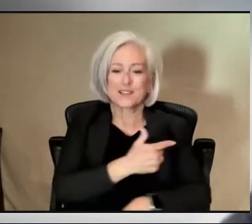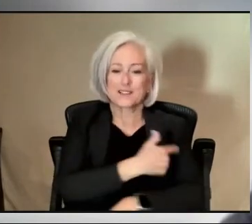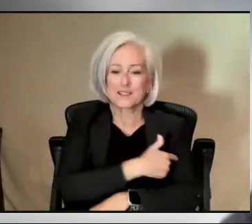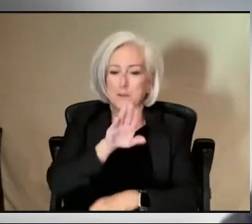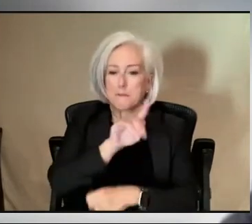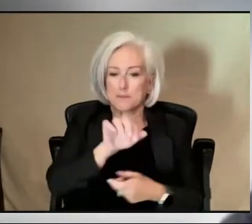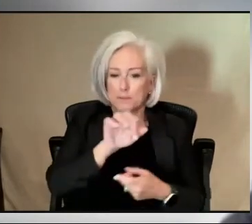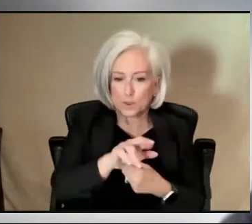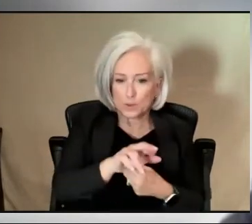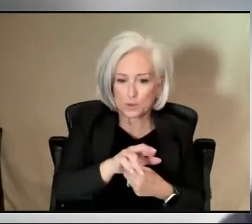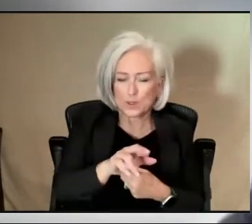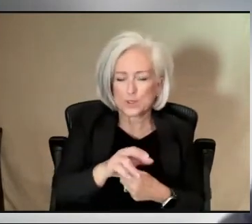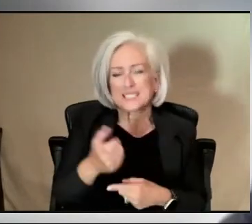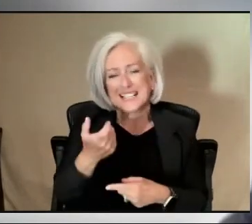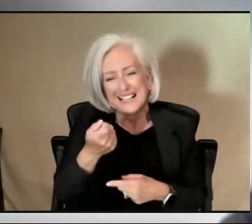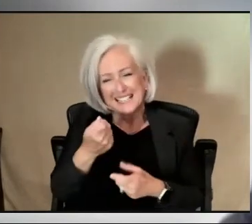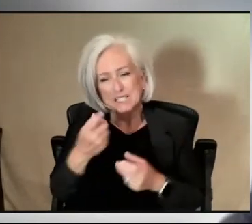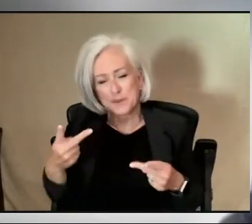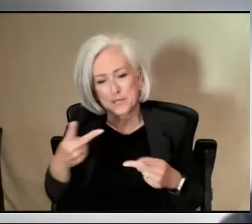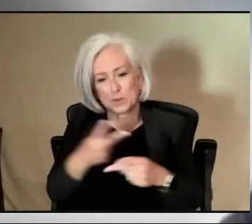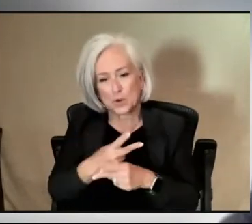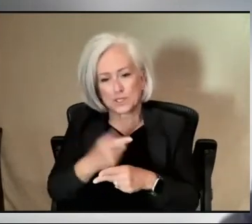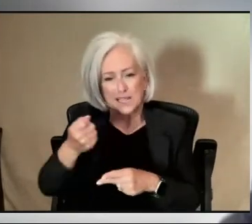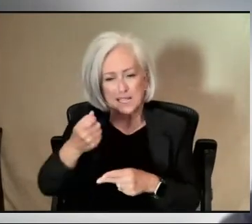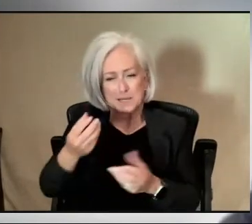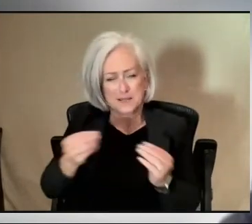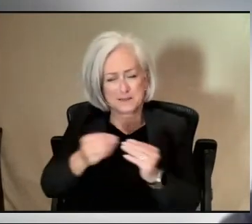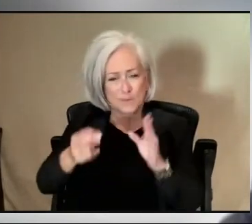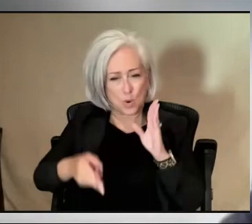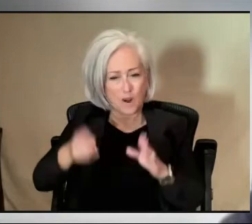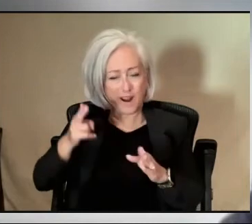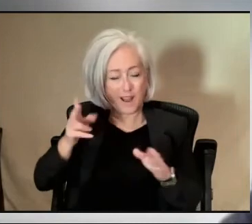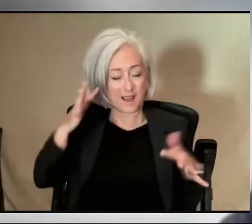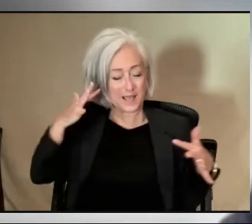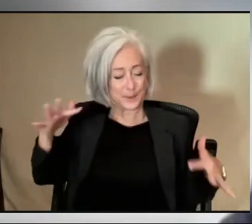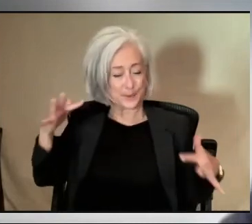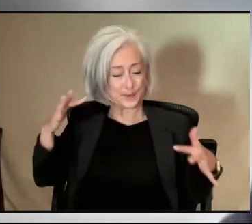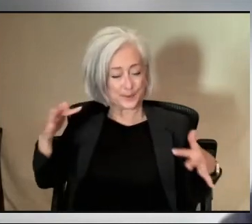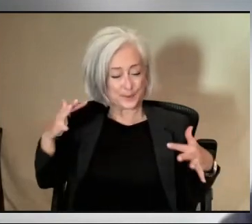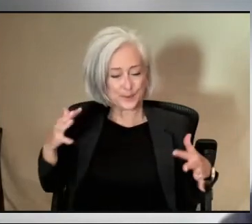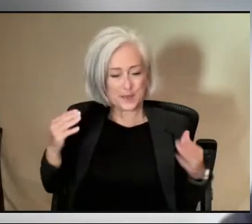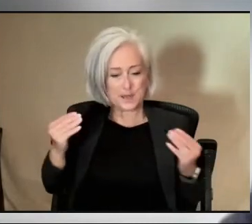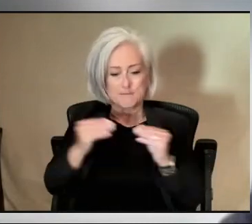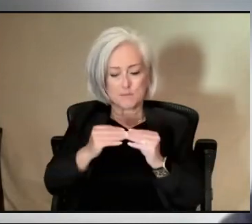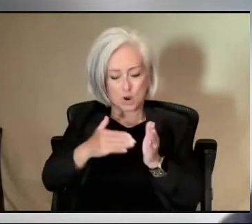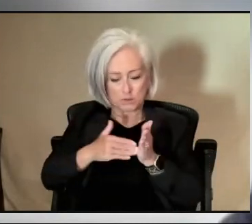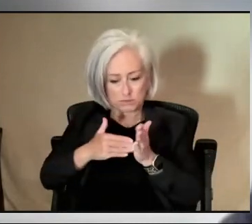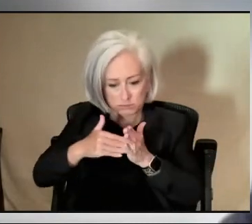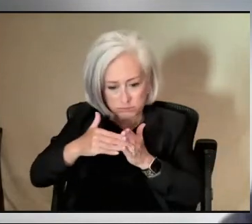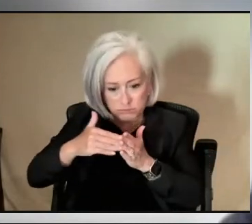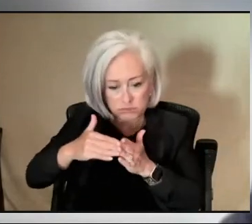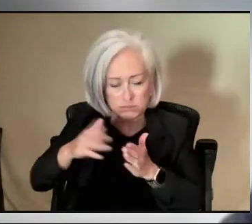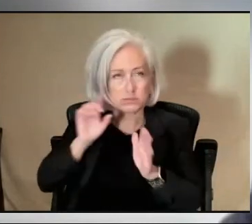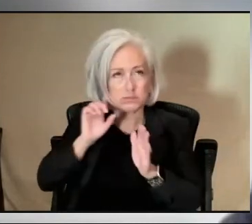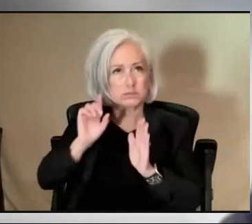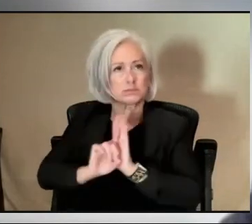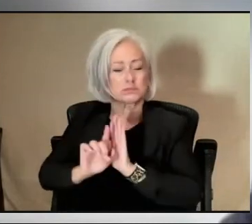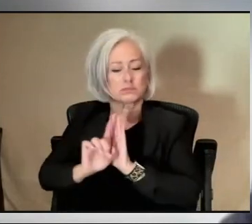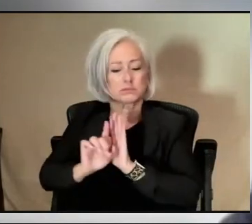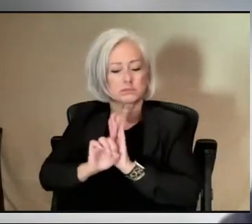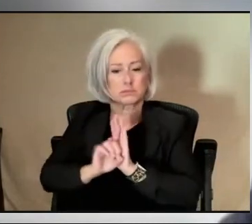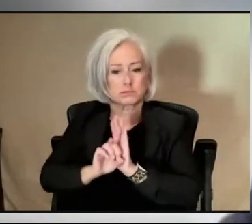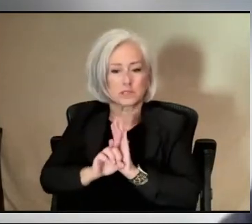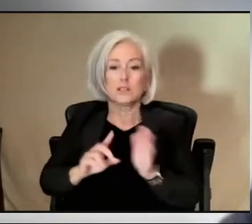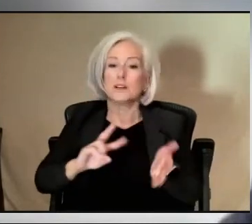higher pitched and a little more persistent. So there's a lot of work ongoing right now to